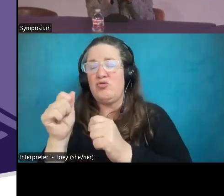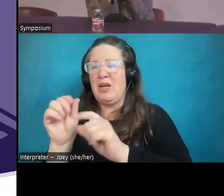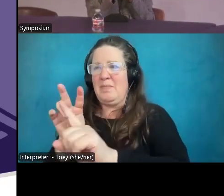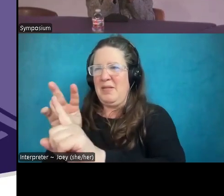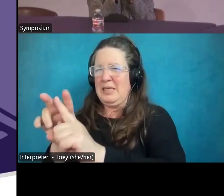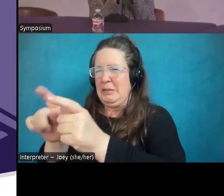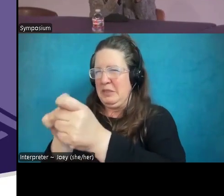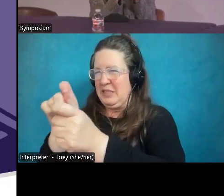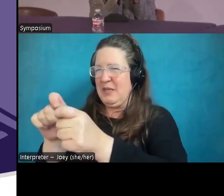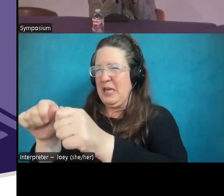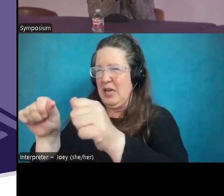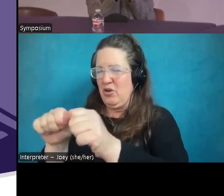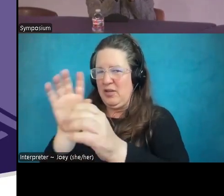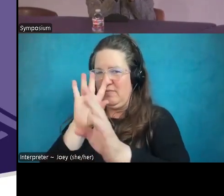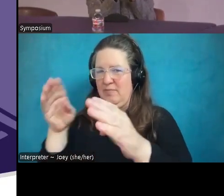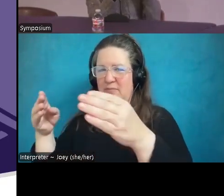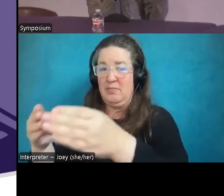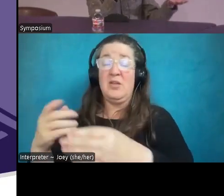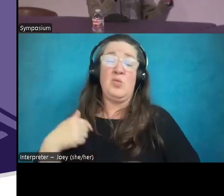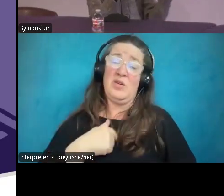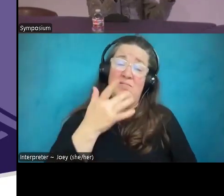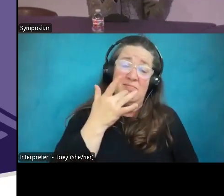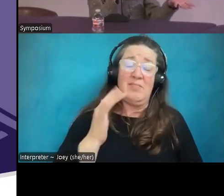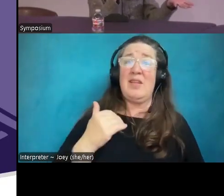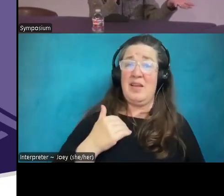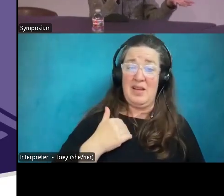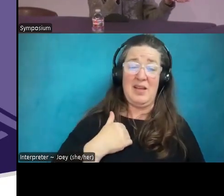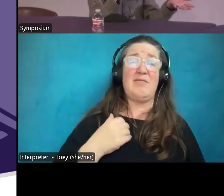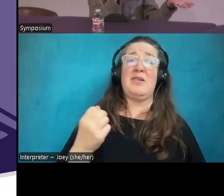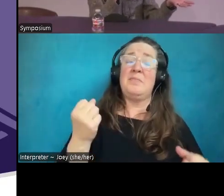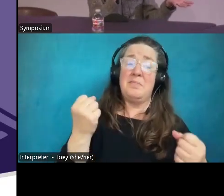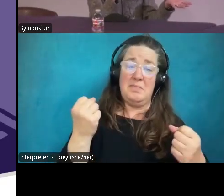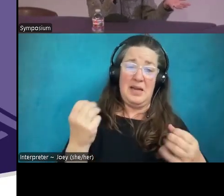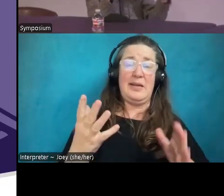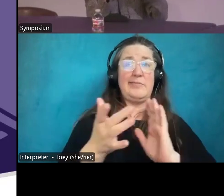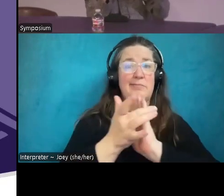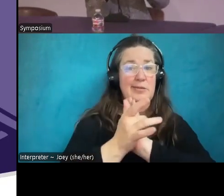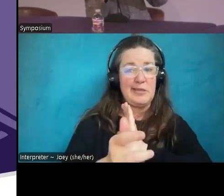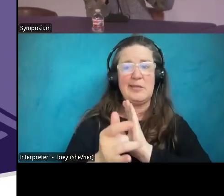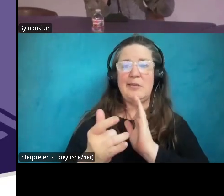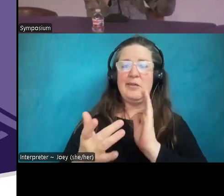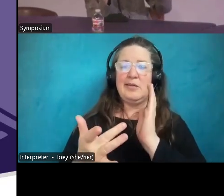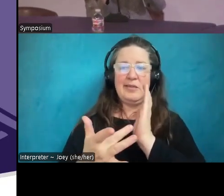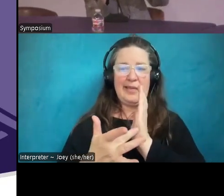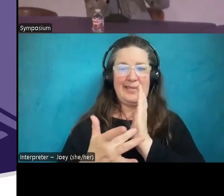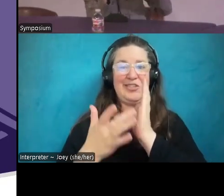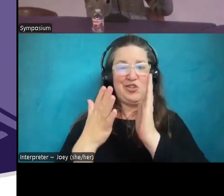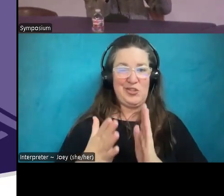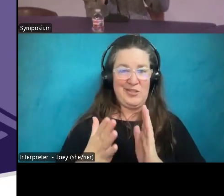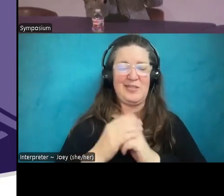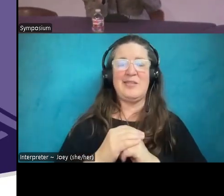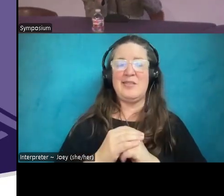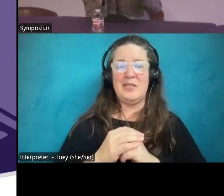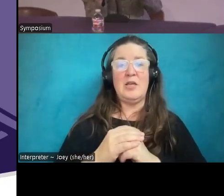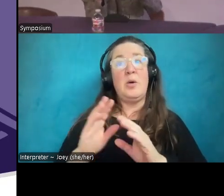really experienced technicians who administer our neuropsychological measures. The provider is there, but the technician will